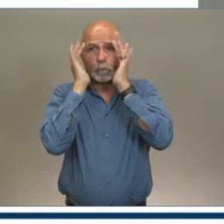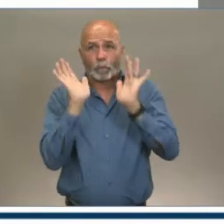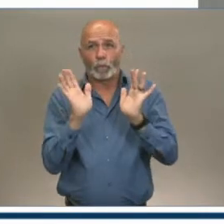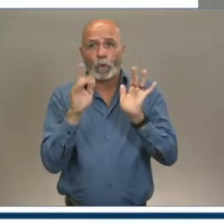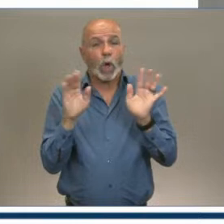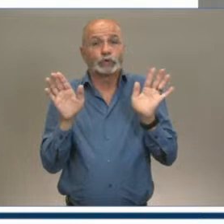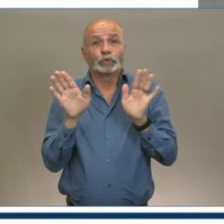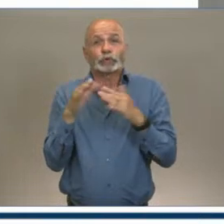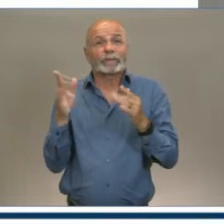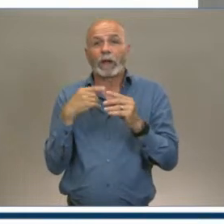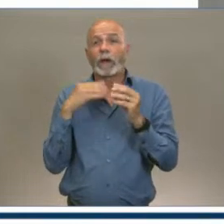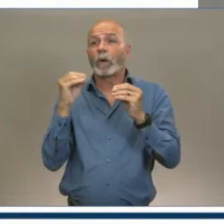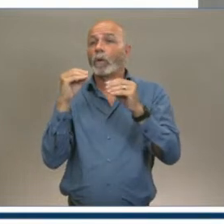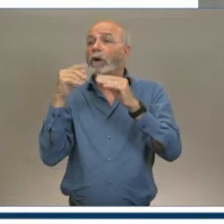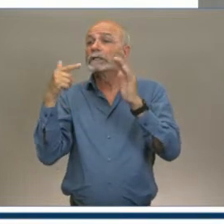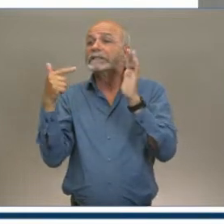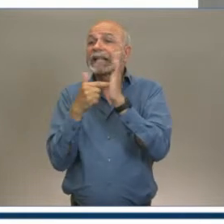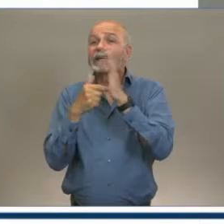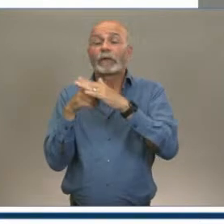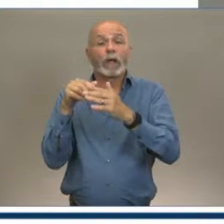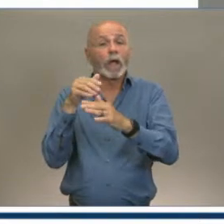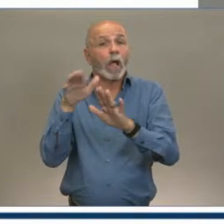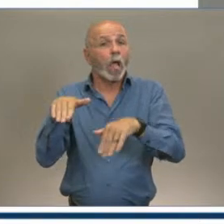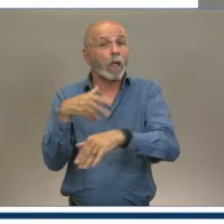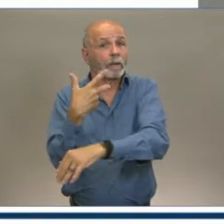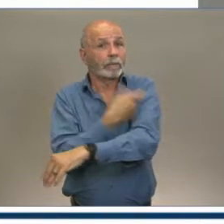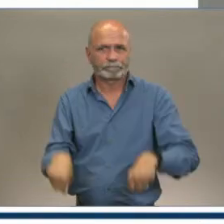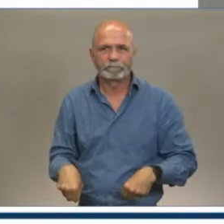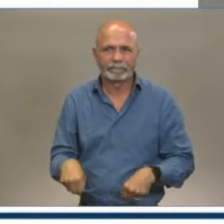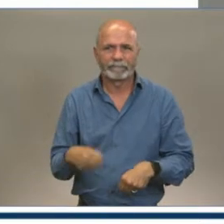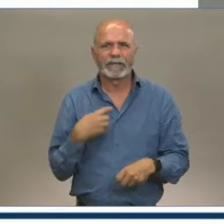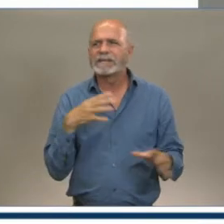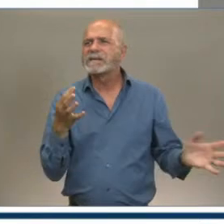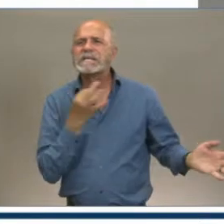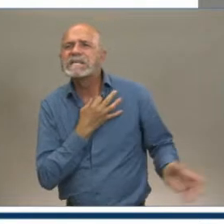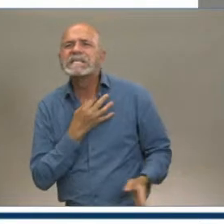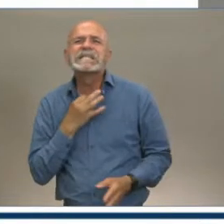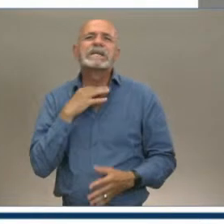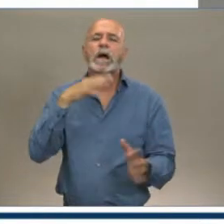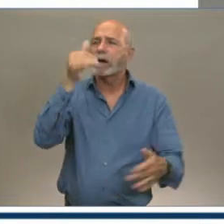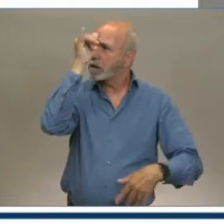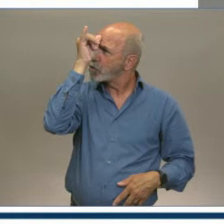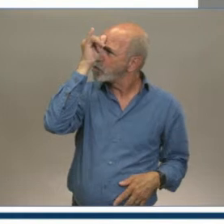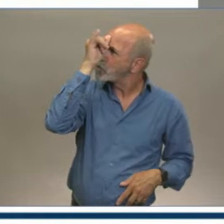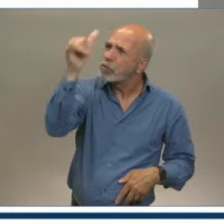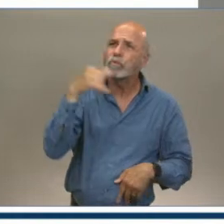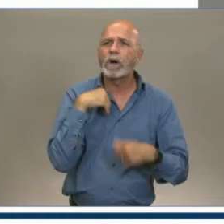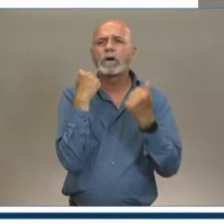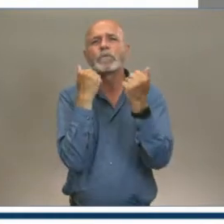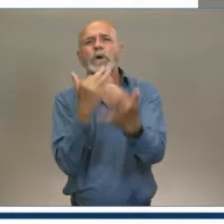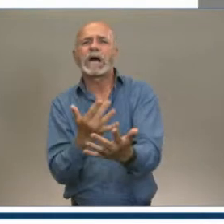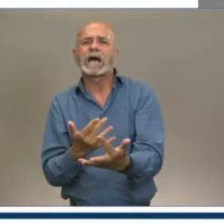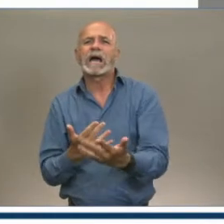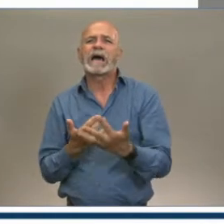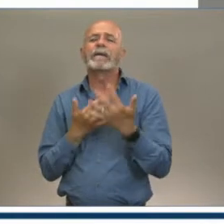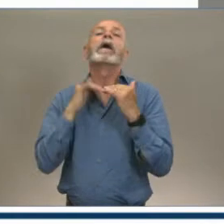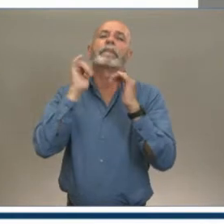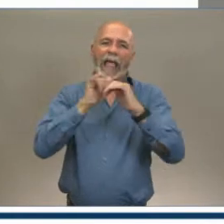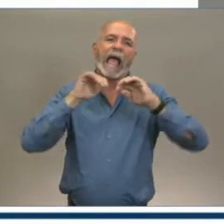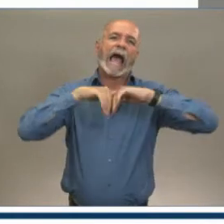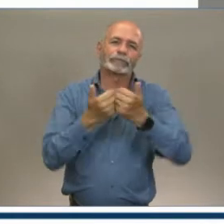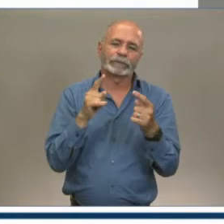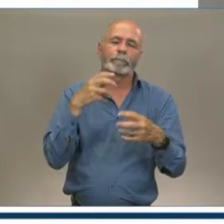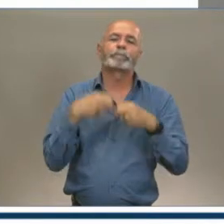second dose yet, please do not visit the vaccine to book appointments. And this was a significant problem yesterday as